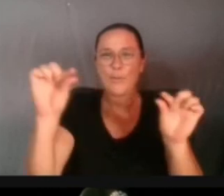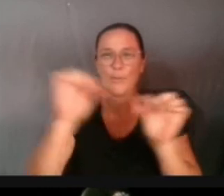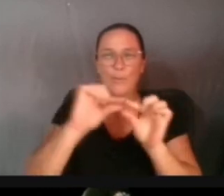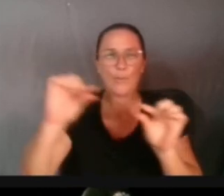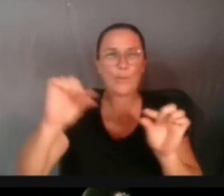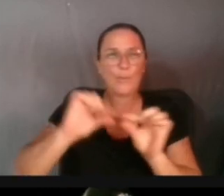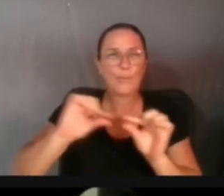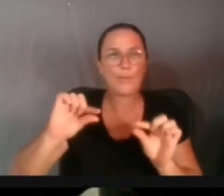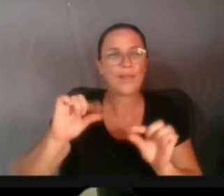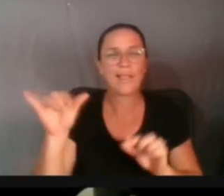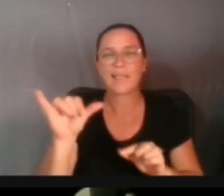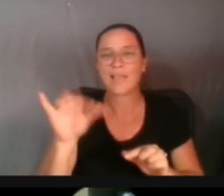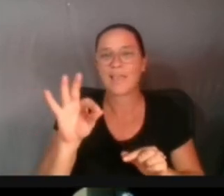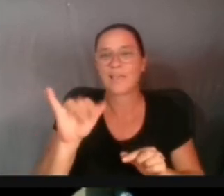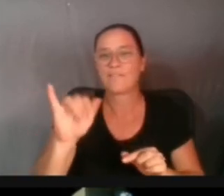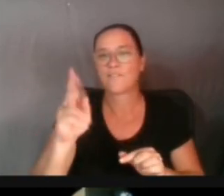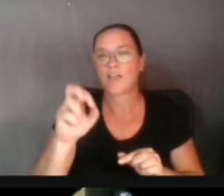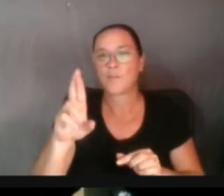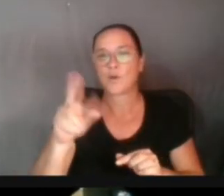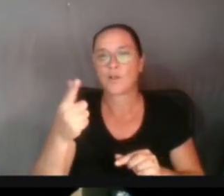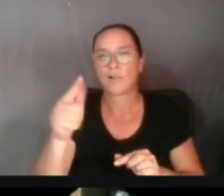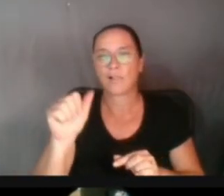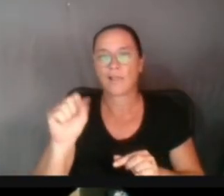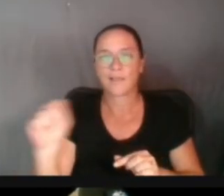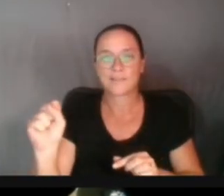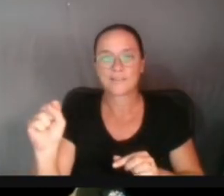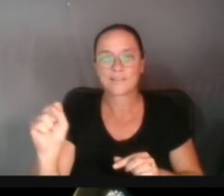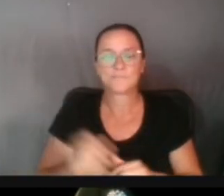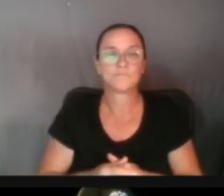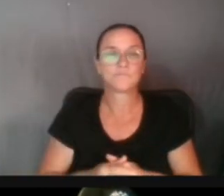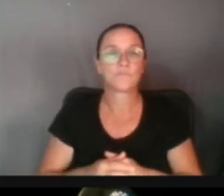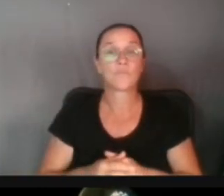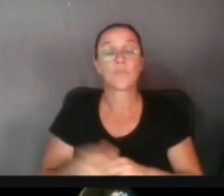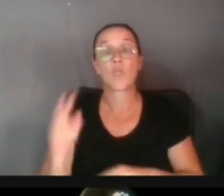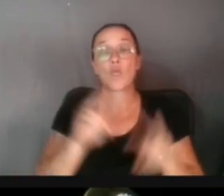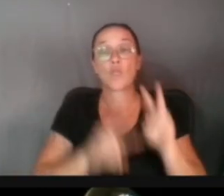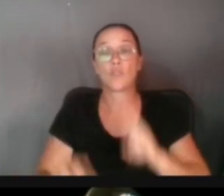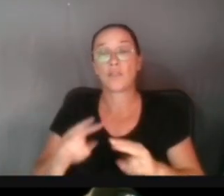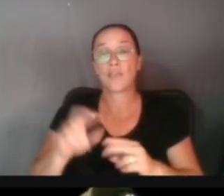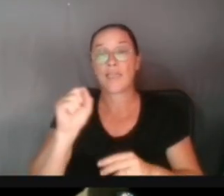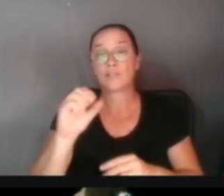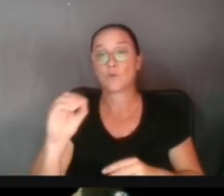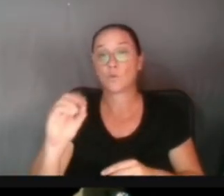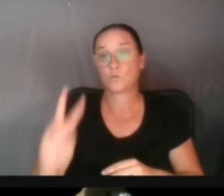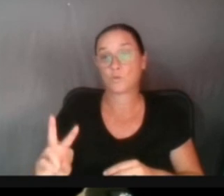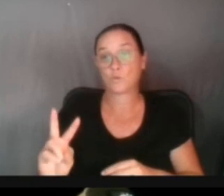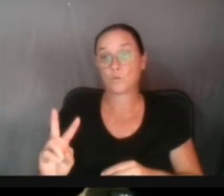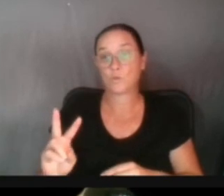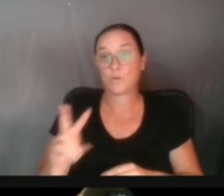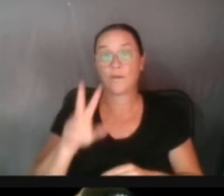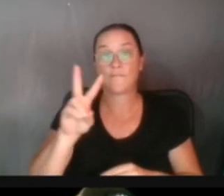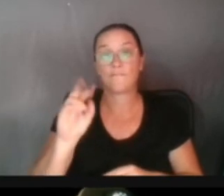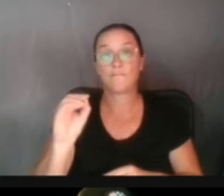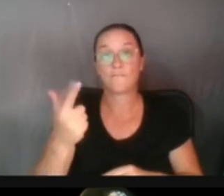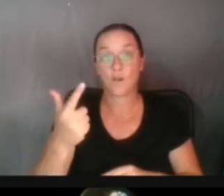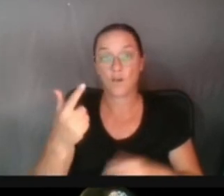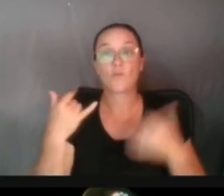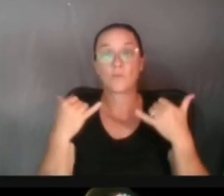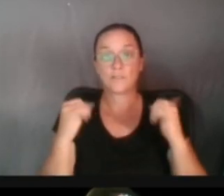fiberglass filament out there. Looking at the SO2, the VOG, we do have still